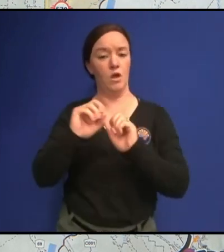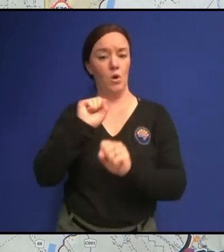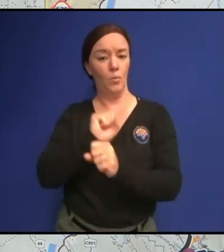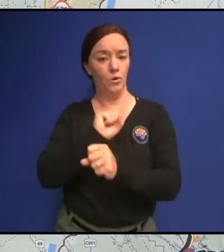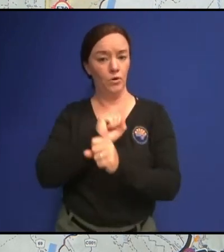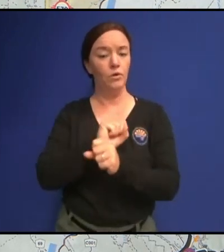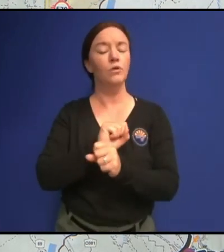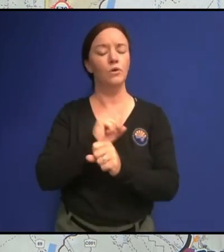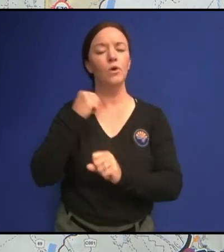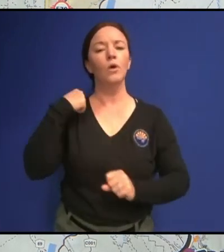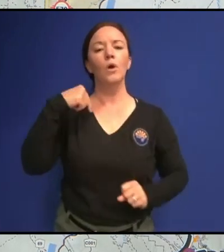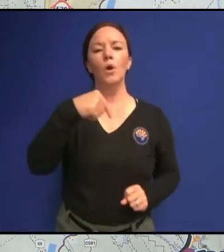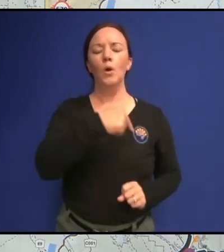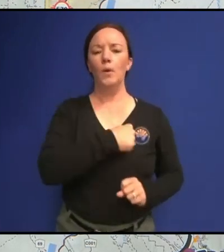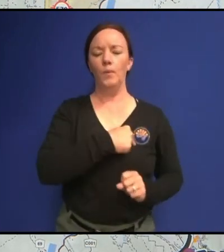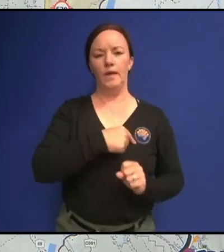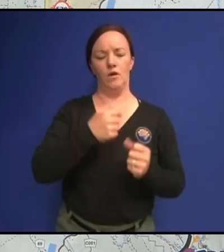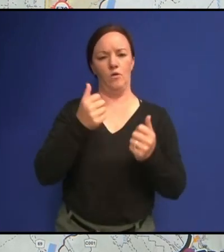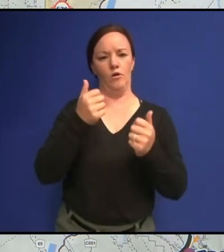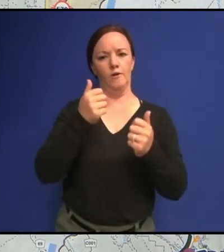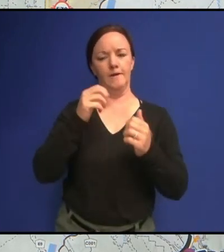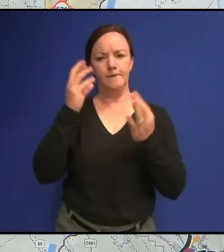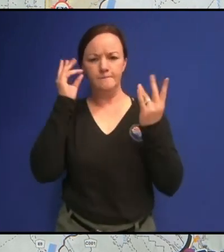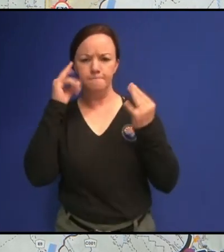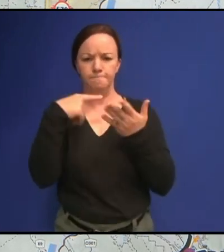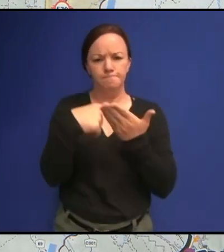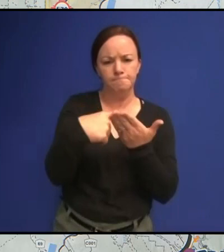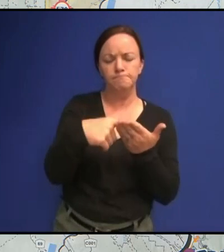clear priorities on what we need to do